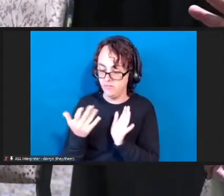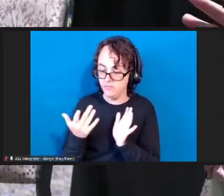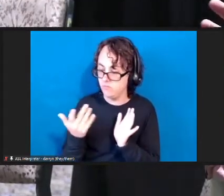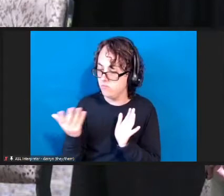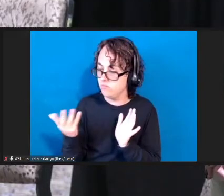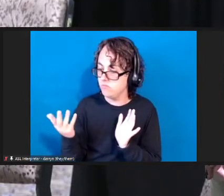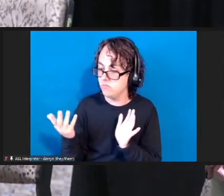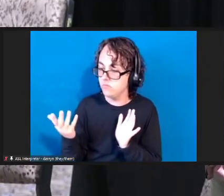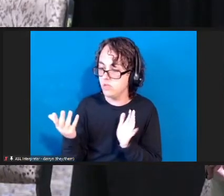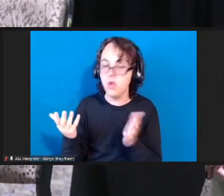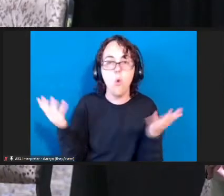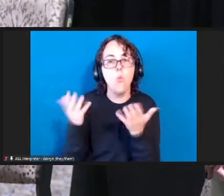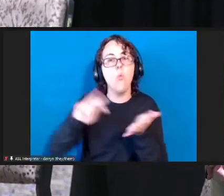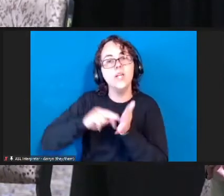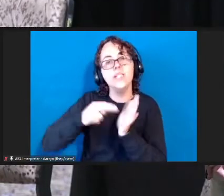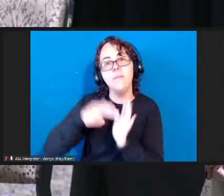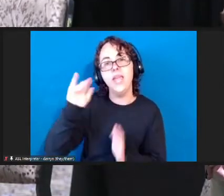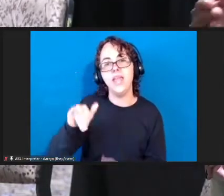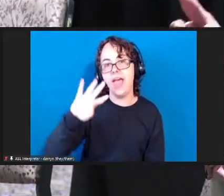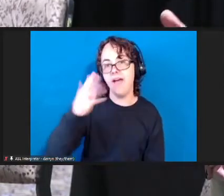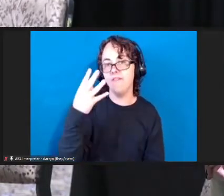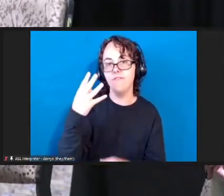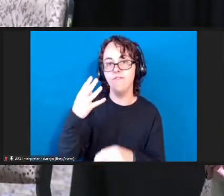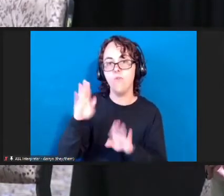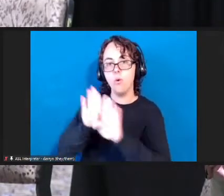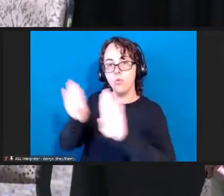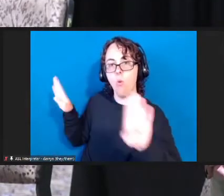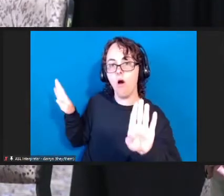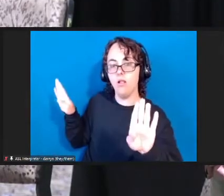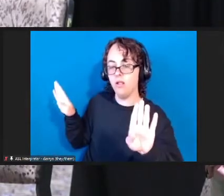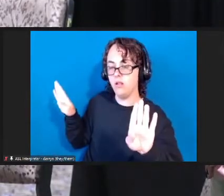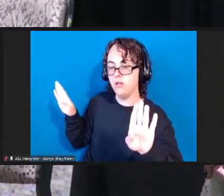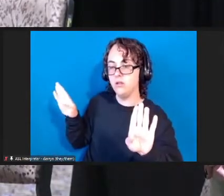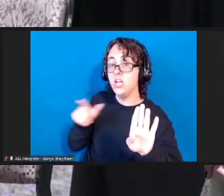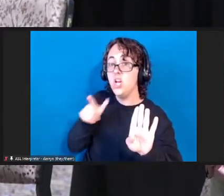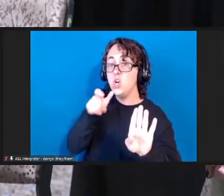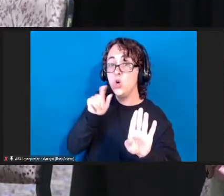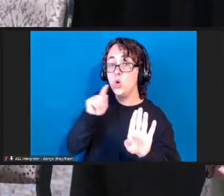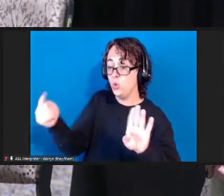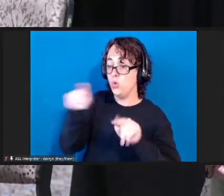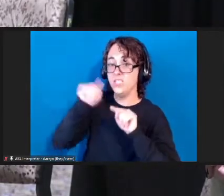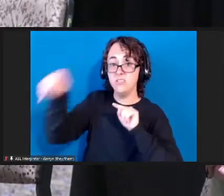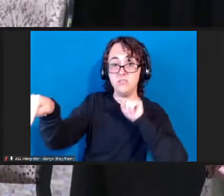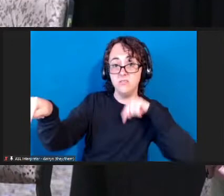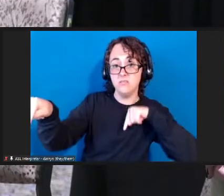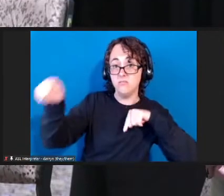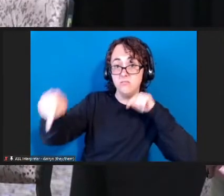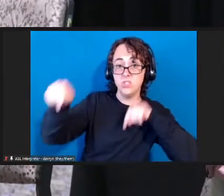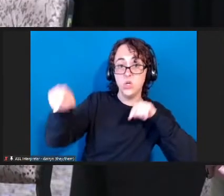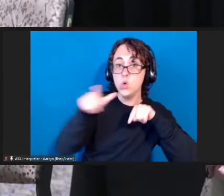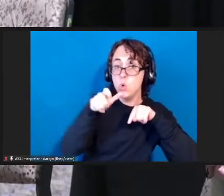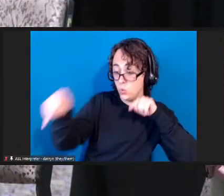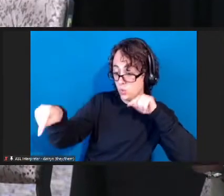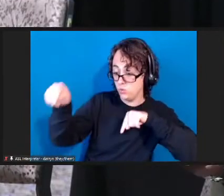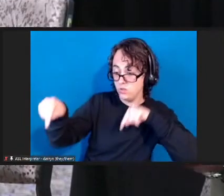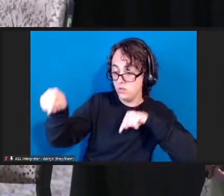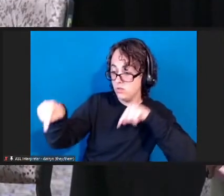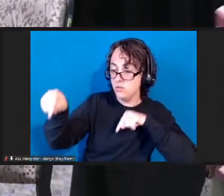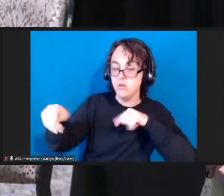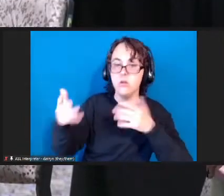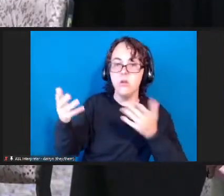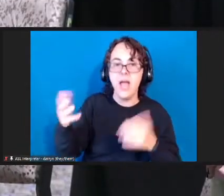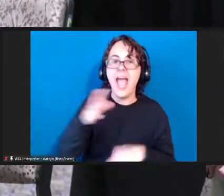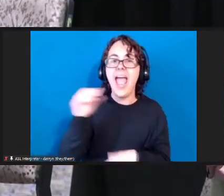what the fourth wall is, who is on the other side of it, and how can we make them